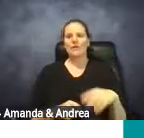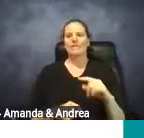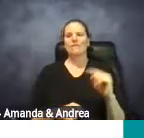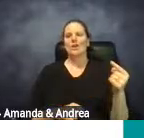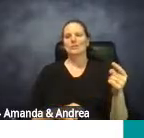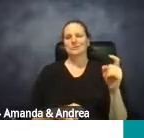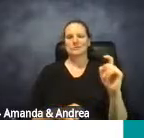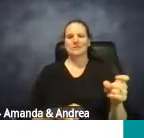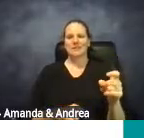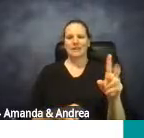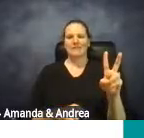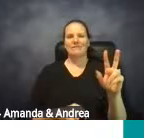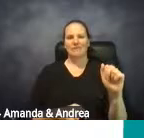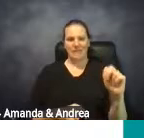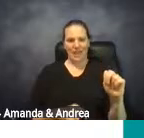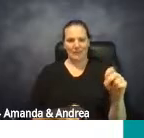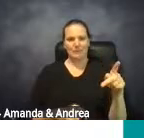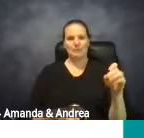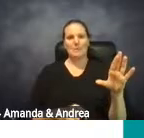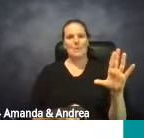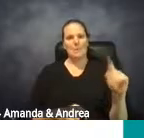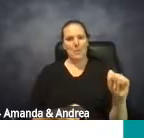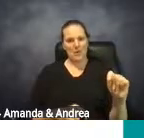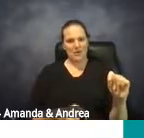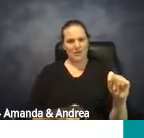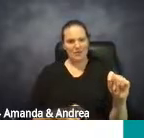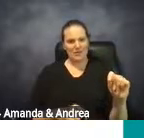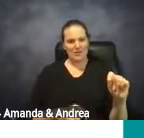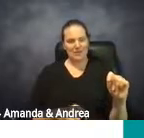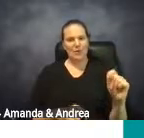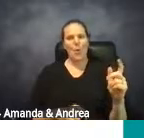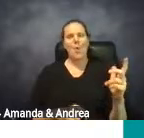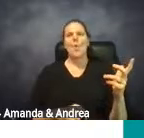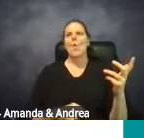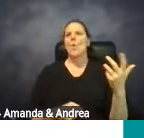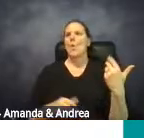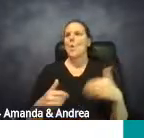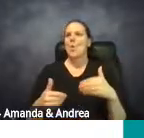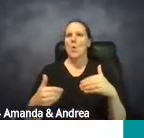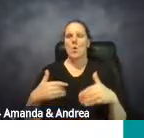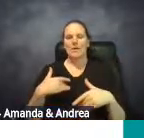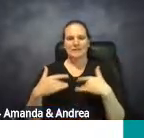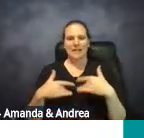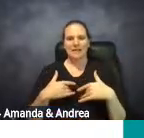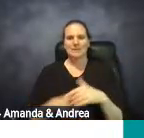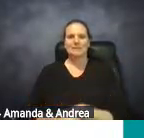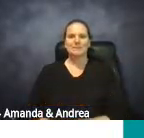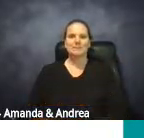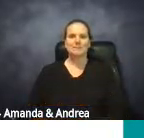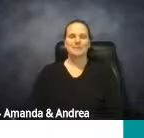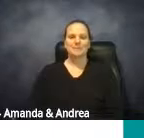to the Vanport. So very exciting. Next slide.